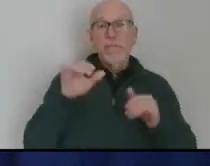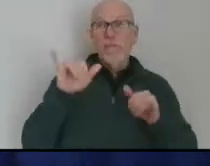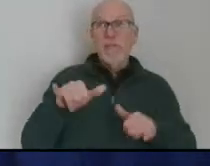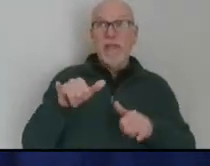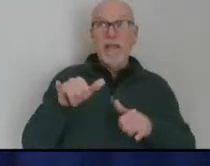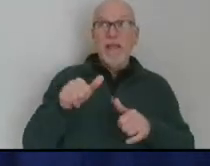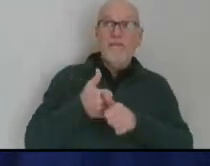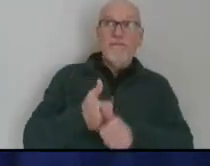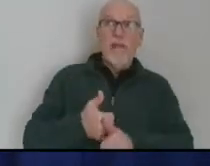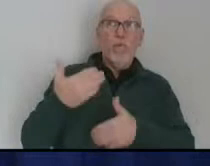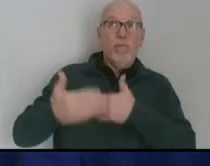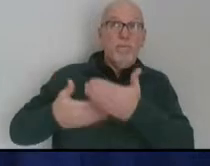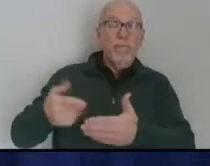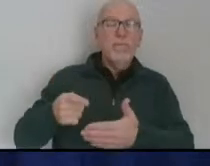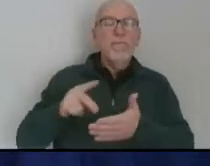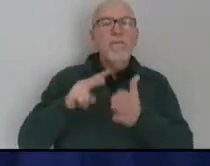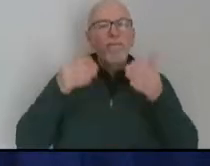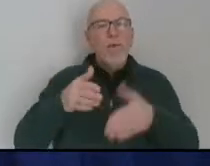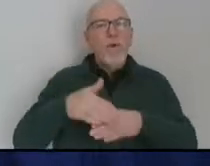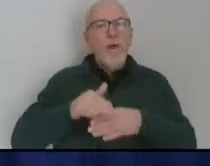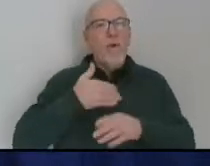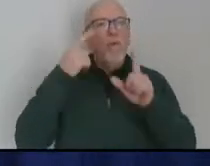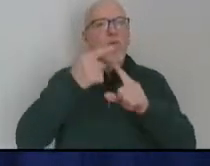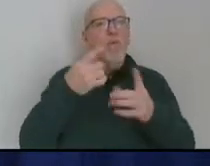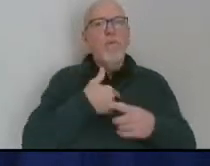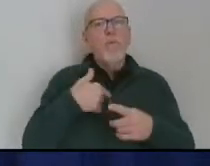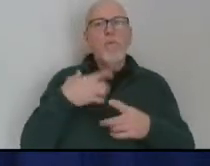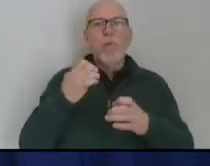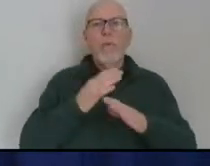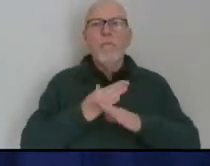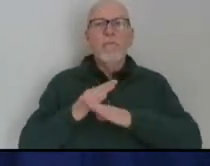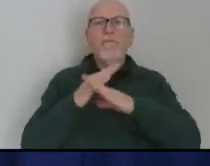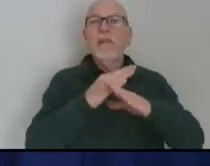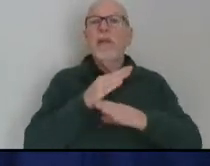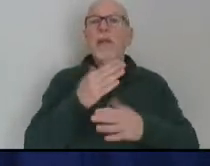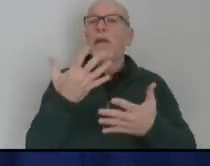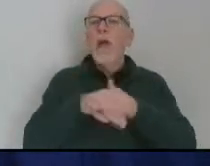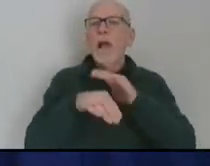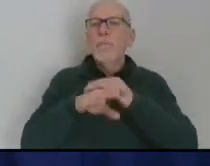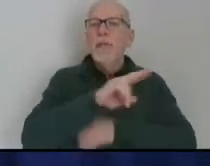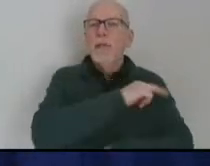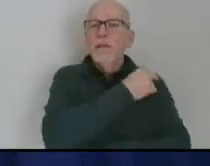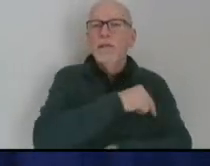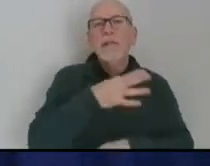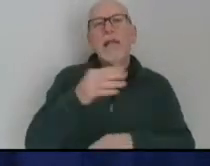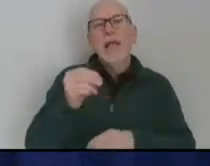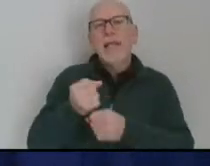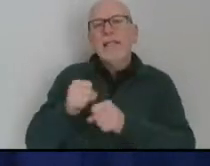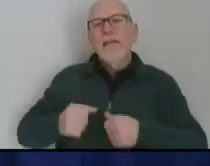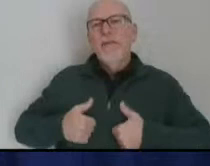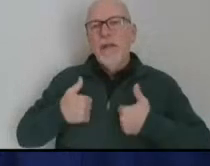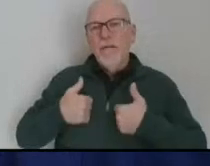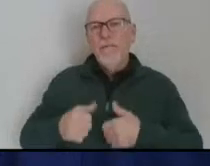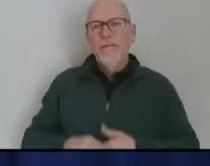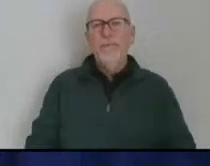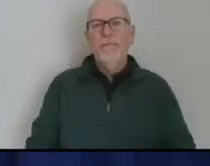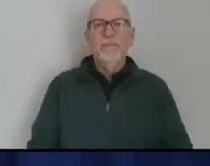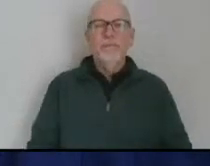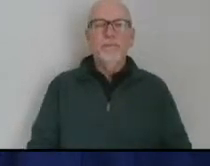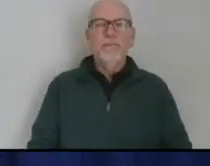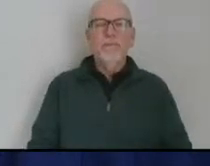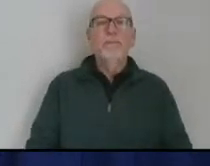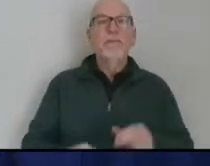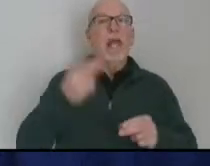approach focuses fully on our goals of preventing hospitalizations and saving lives. With high demand comes